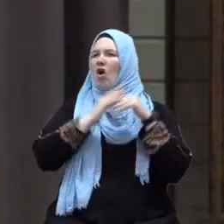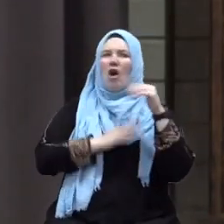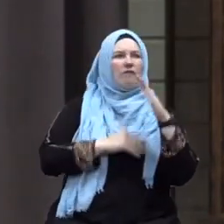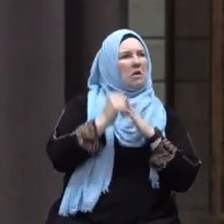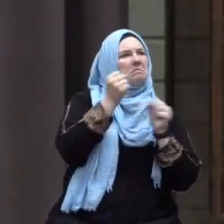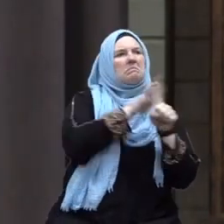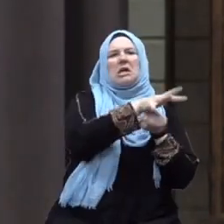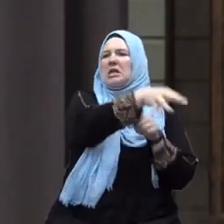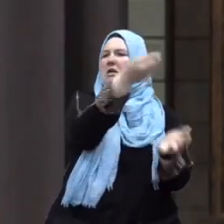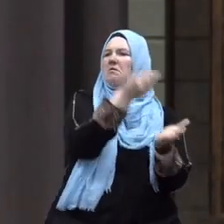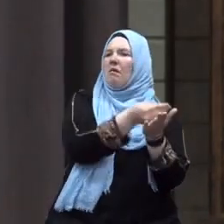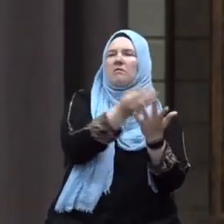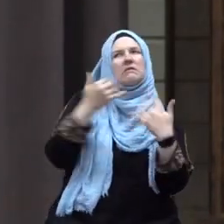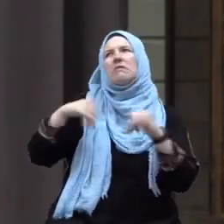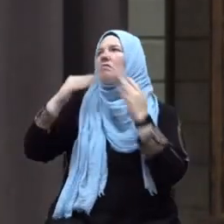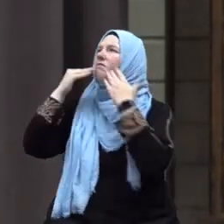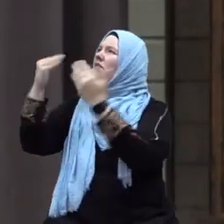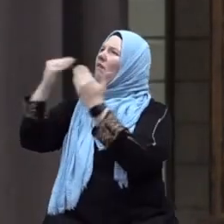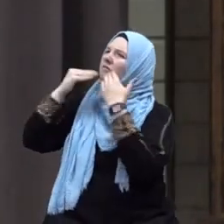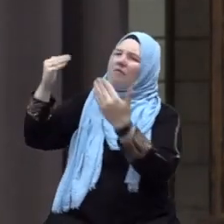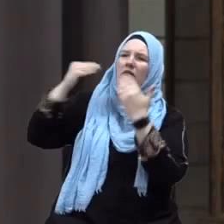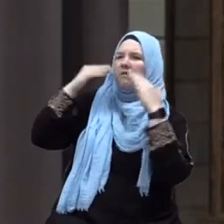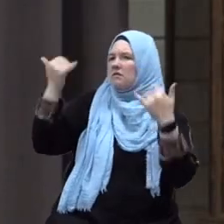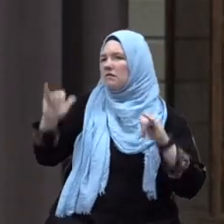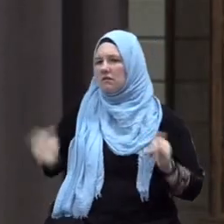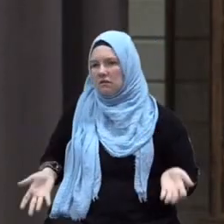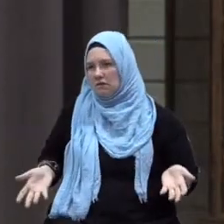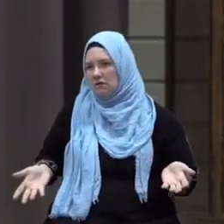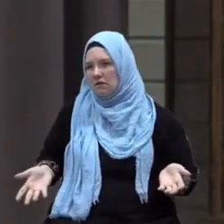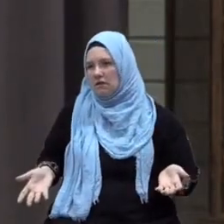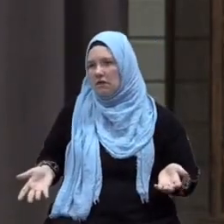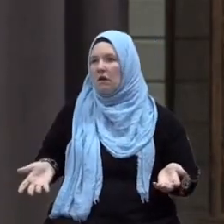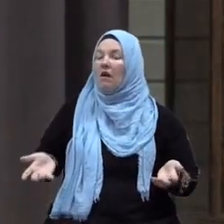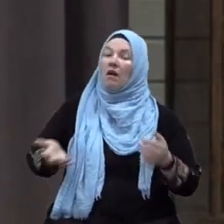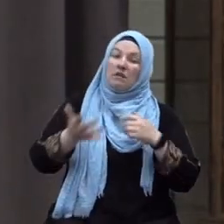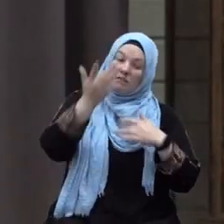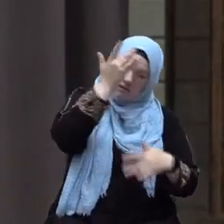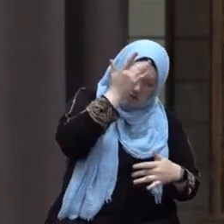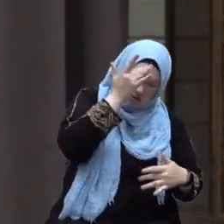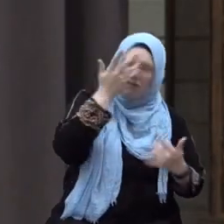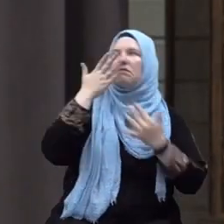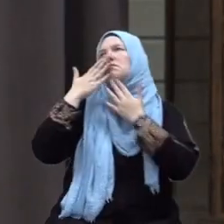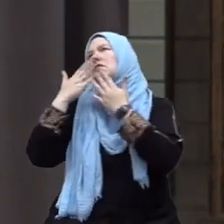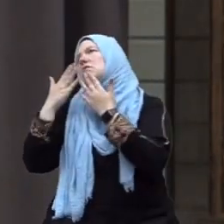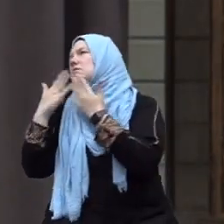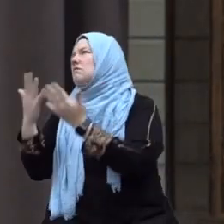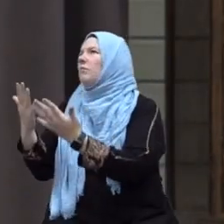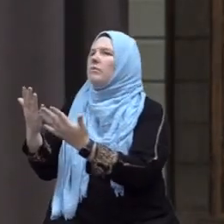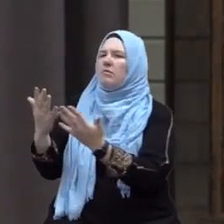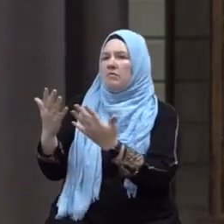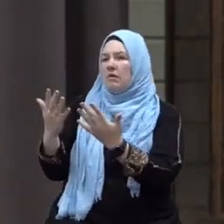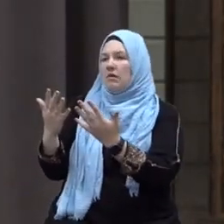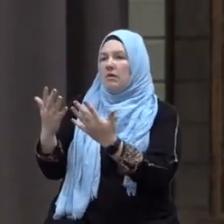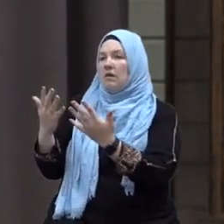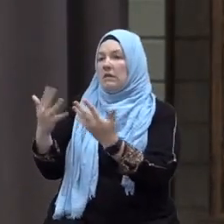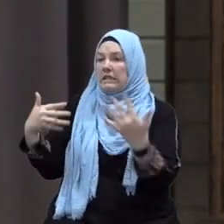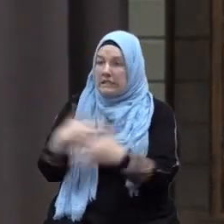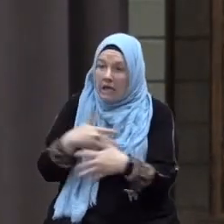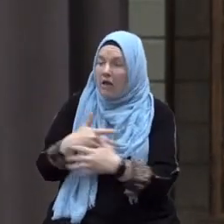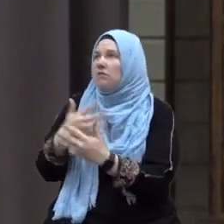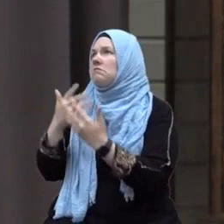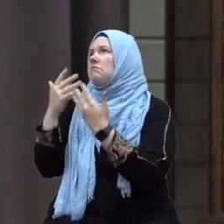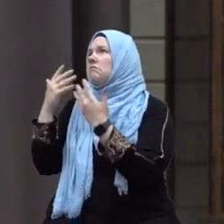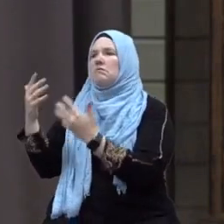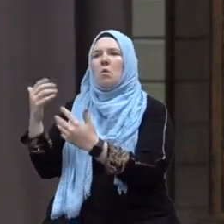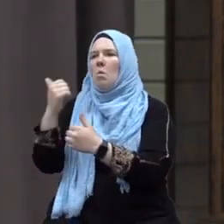which is what we need the most. Allah has placed a huge value on our freedom as humans. Every